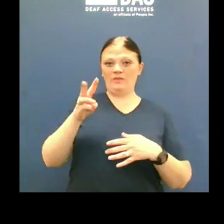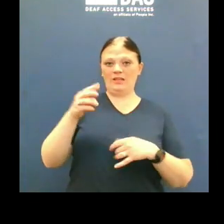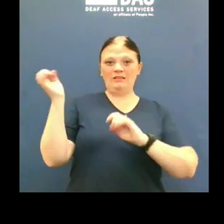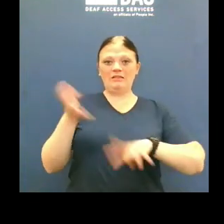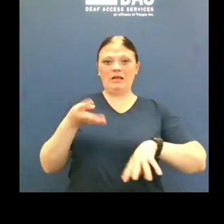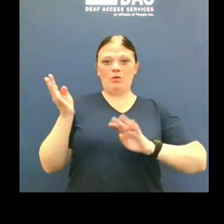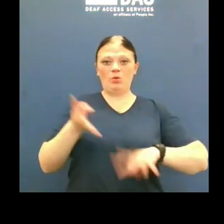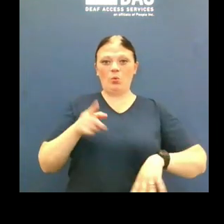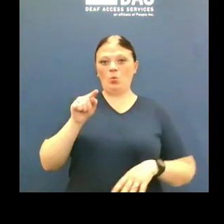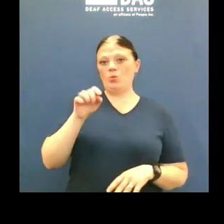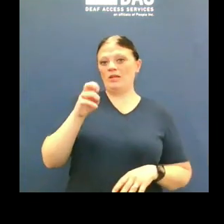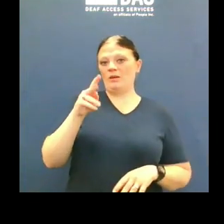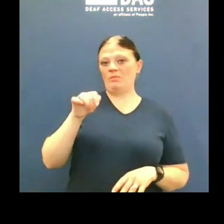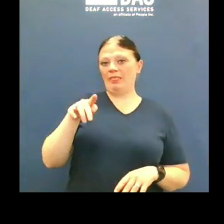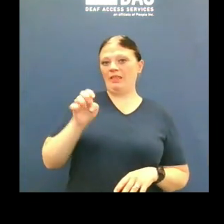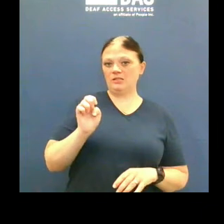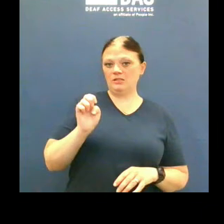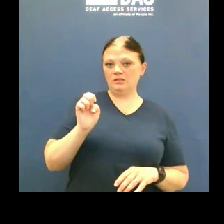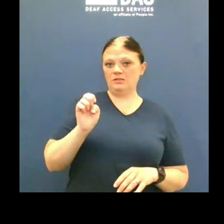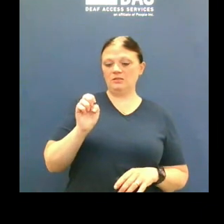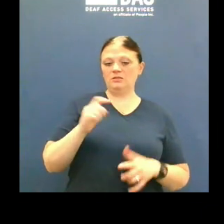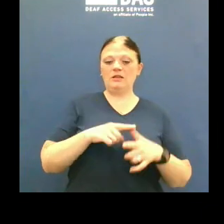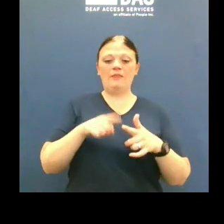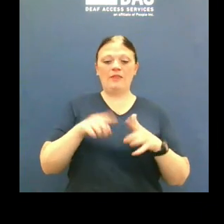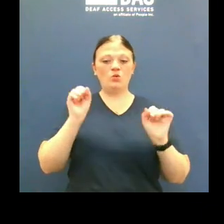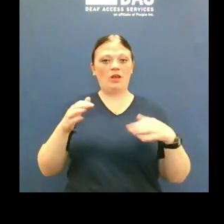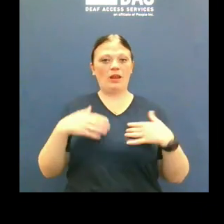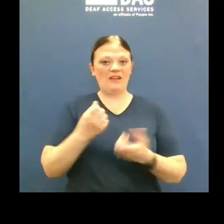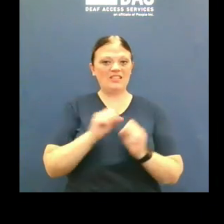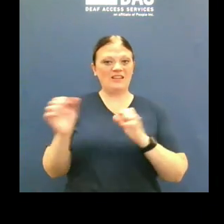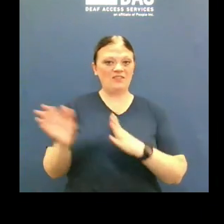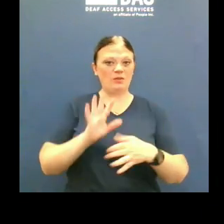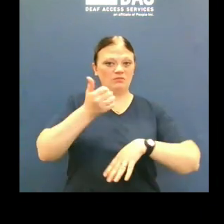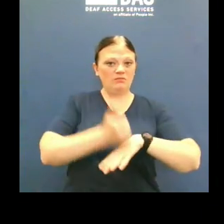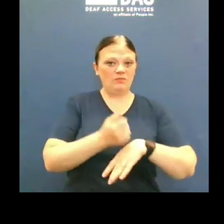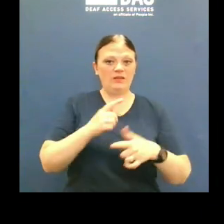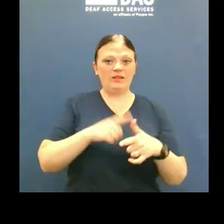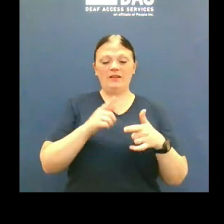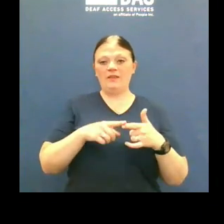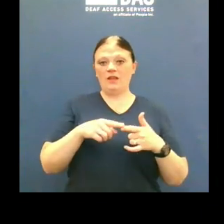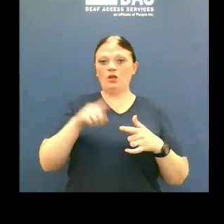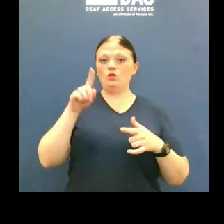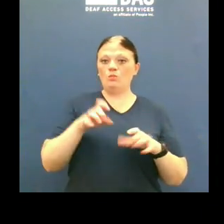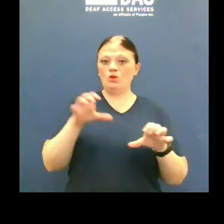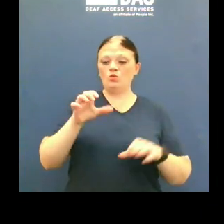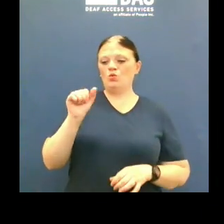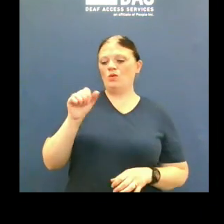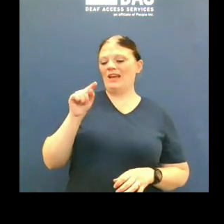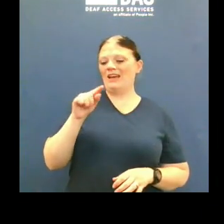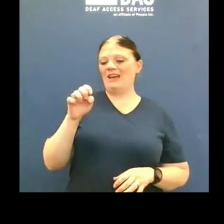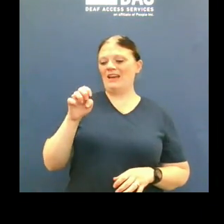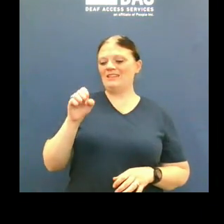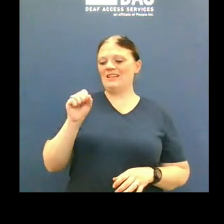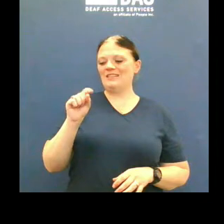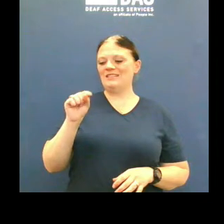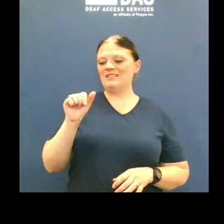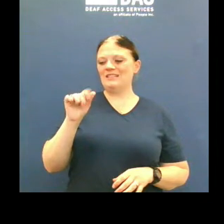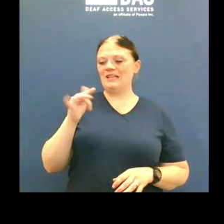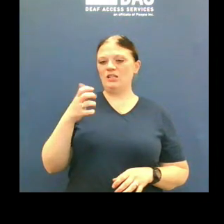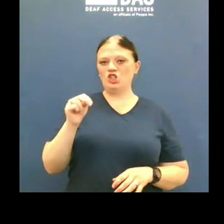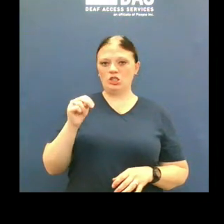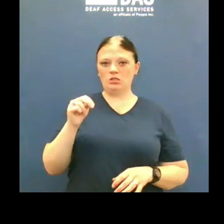template that's available so that you can have a safety plan in place, and then you need to do the attestation with New York